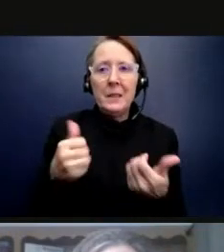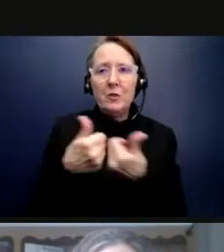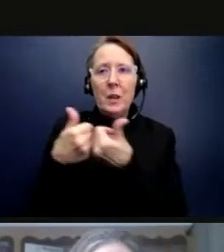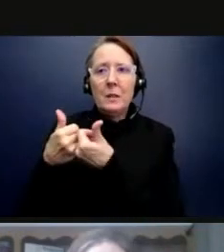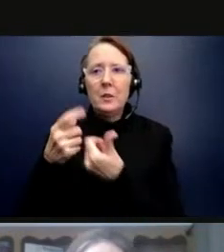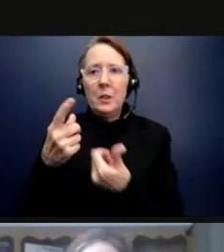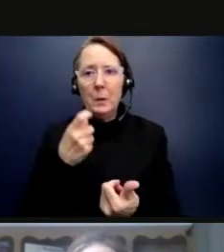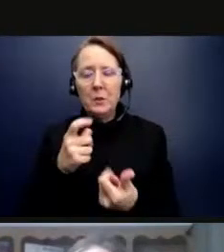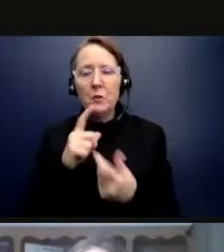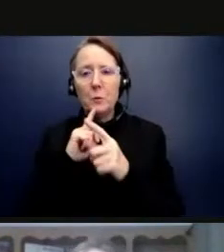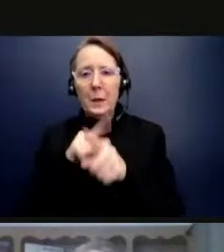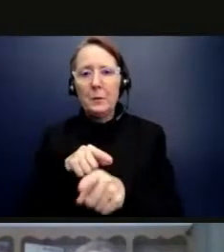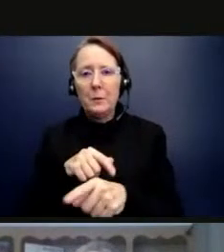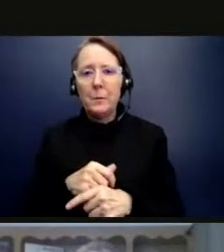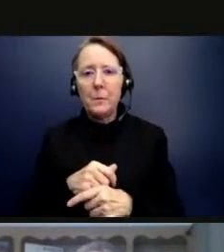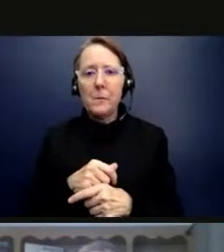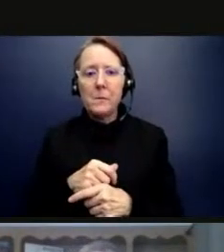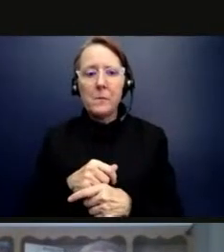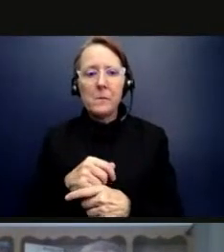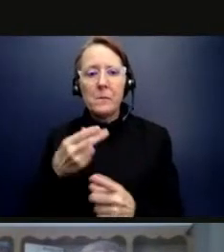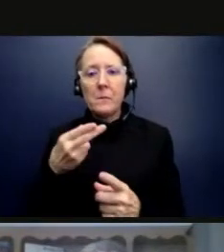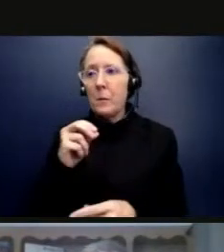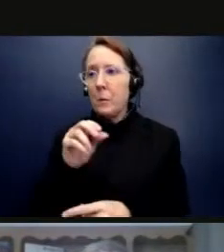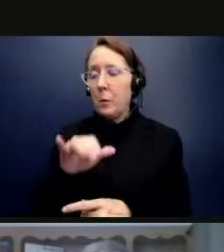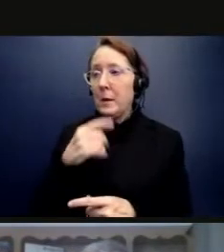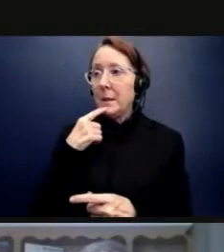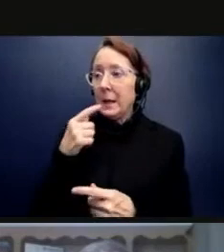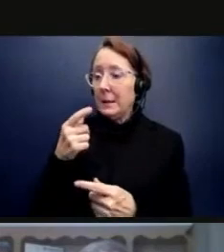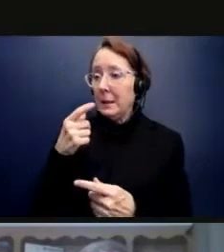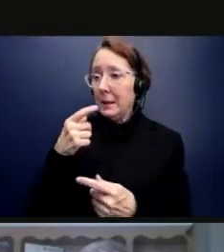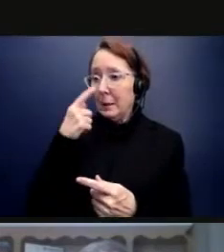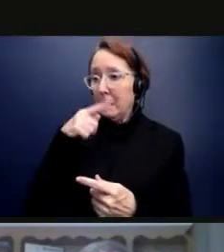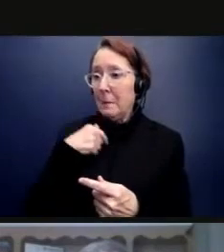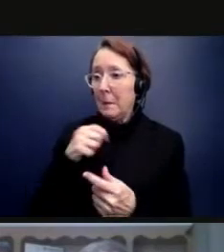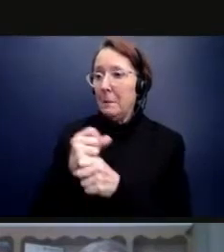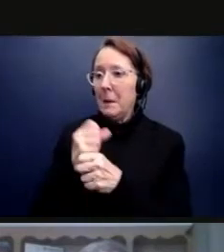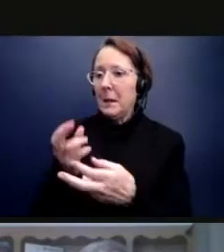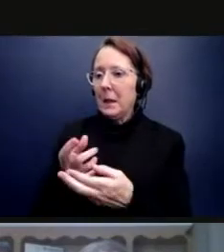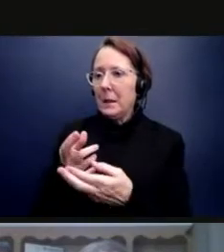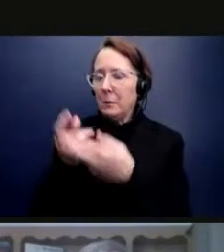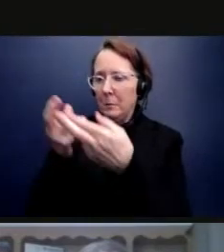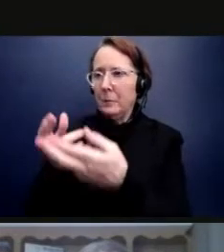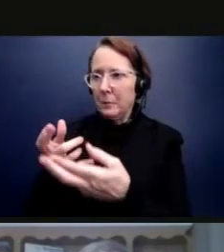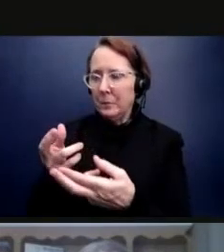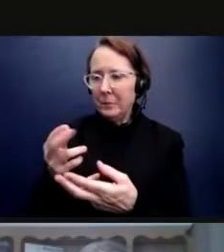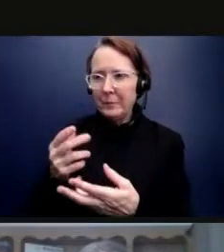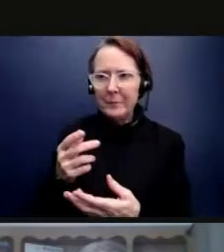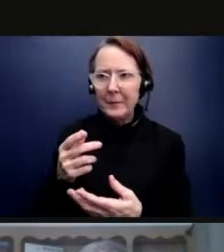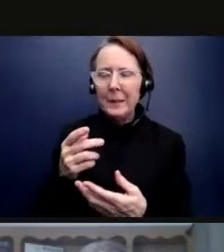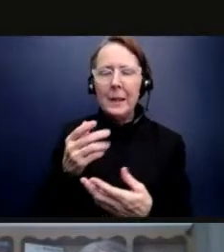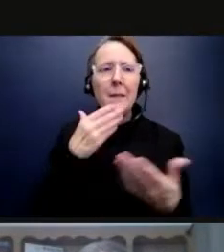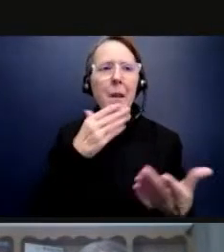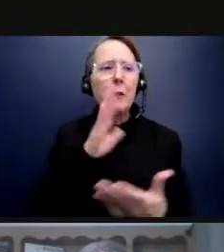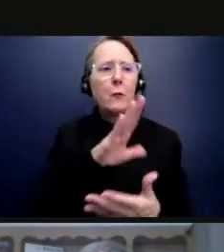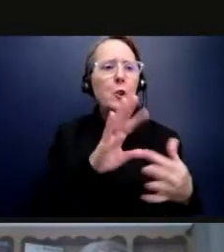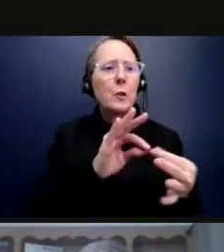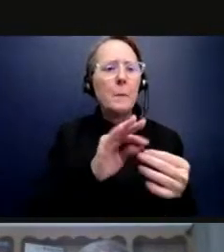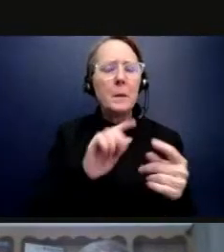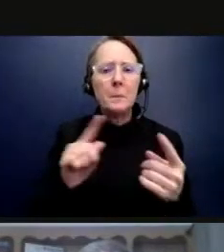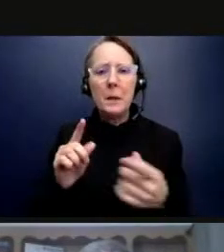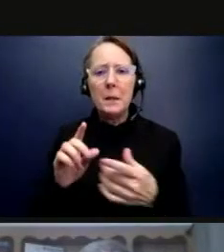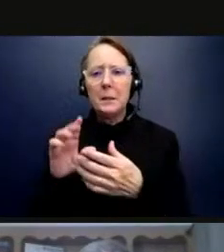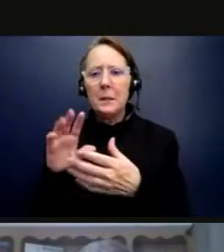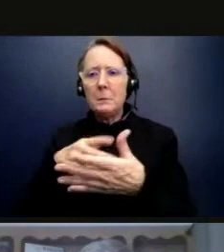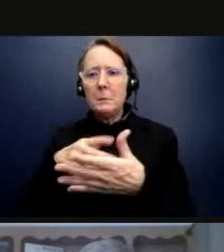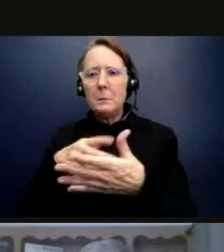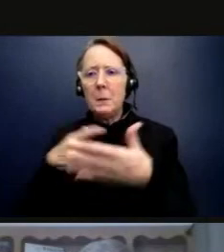questions to answer. So if I could just make a suggestion, Councilor Phillips, thank you for your comments. If I could just make a suggestion as it relates to the spreadsheet and the